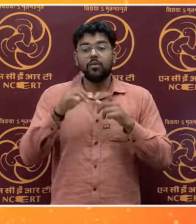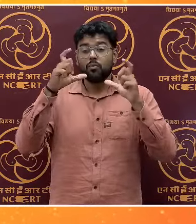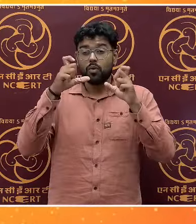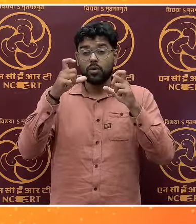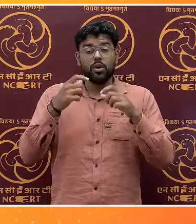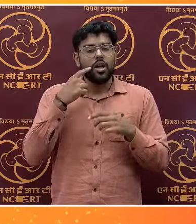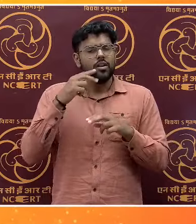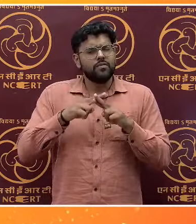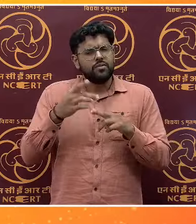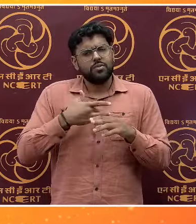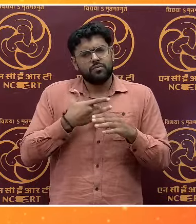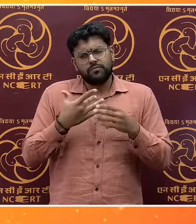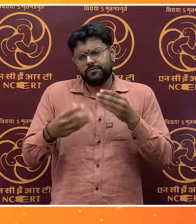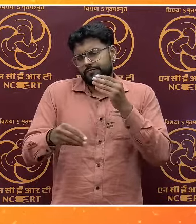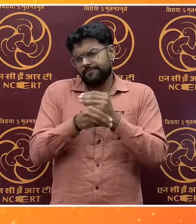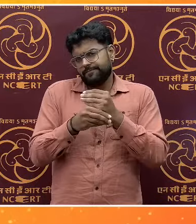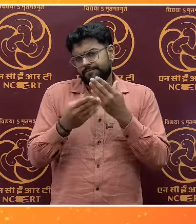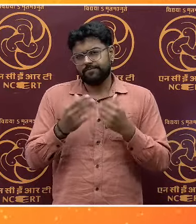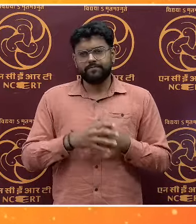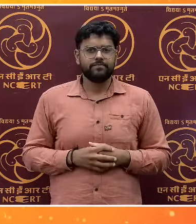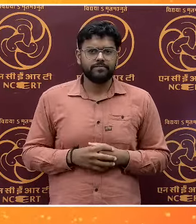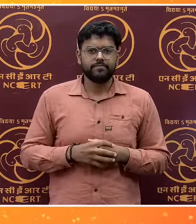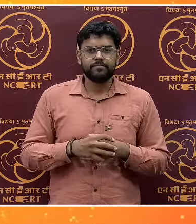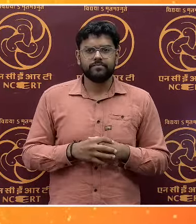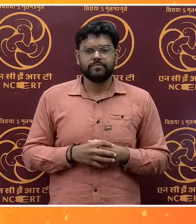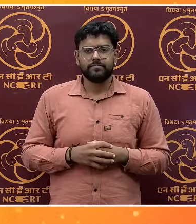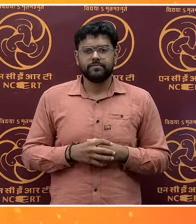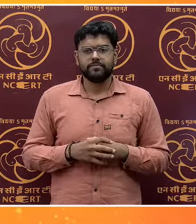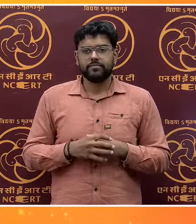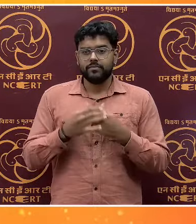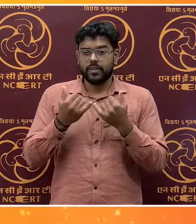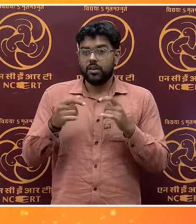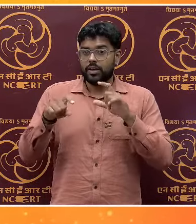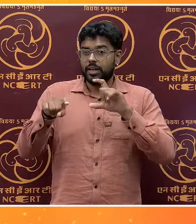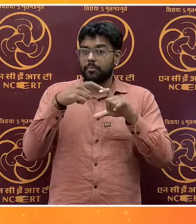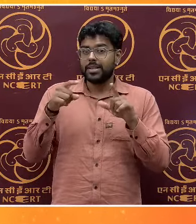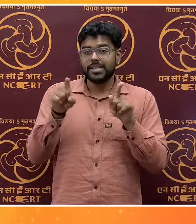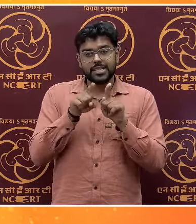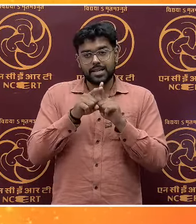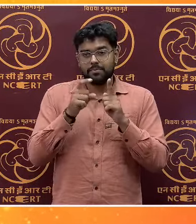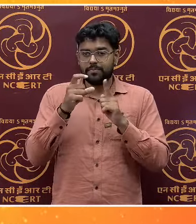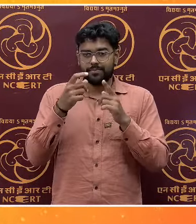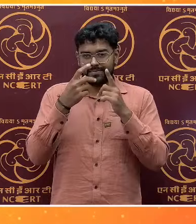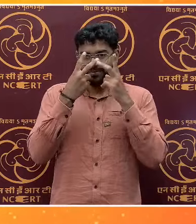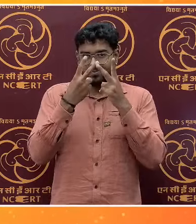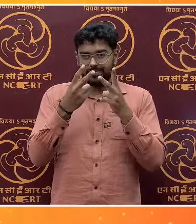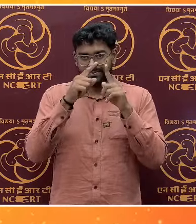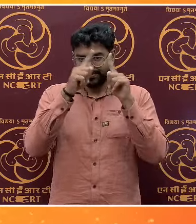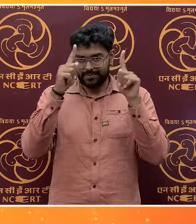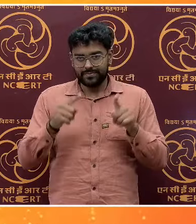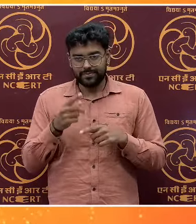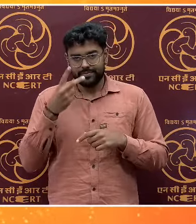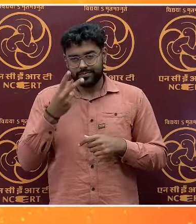is completely optional. You can choose to send it and email the same on